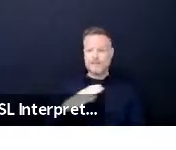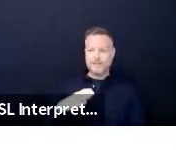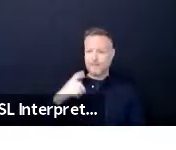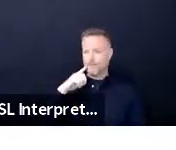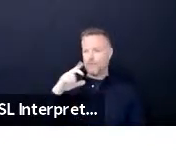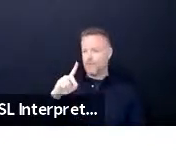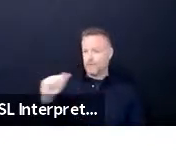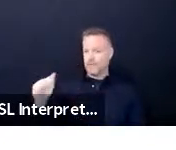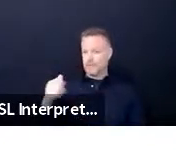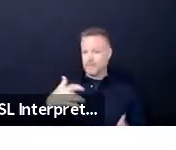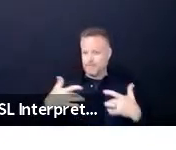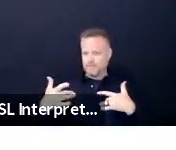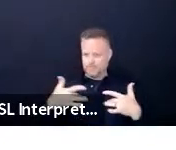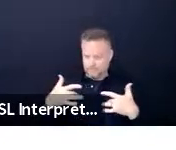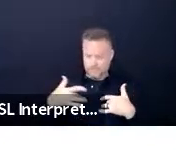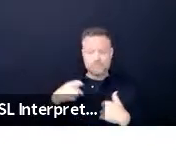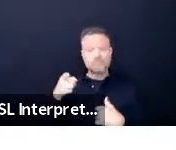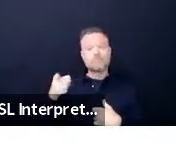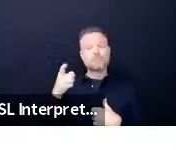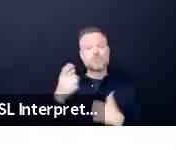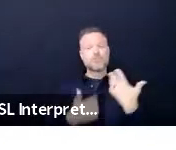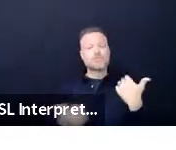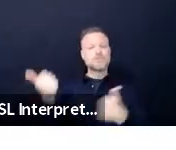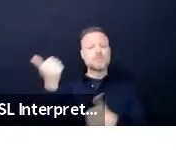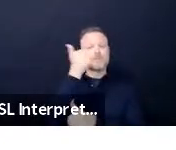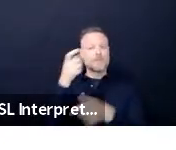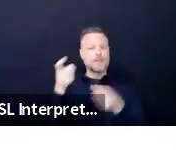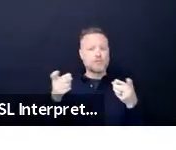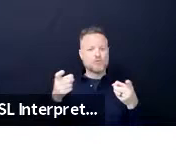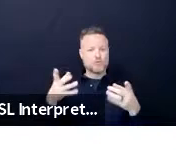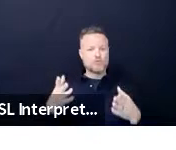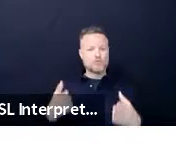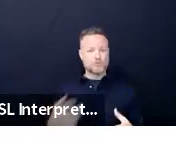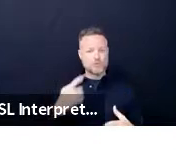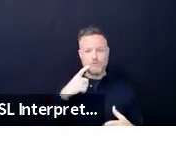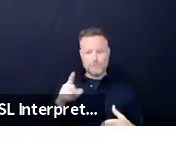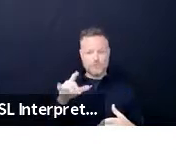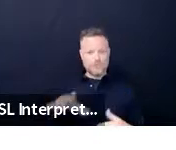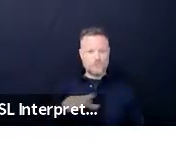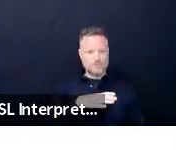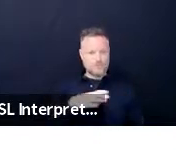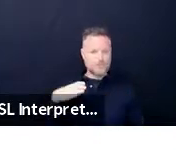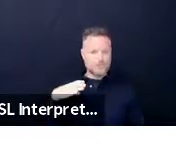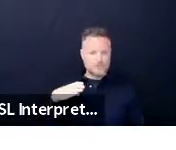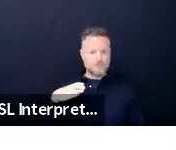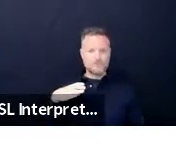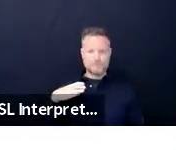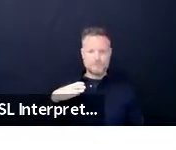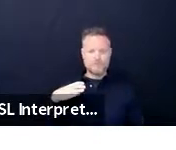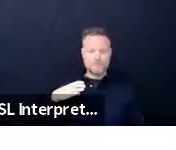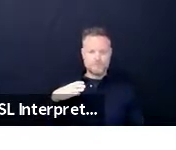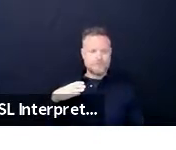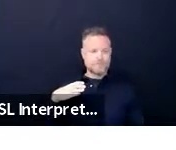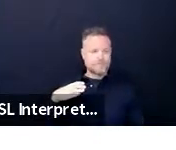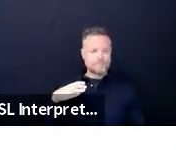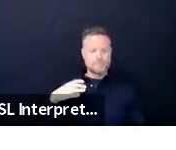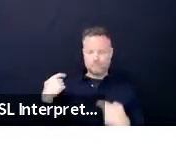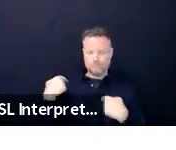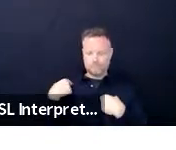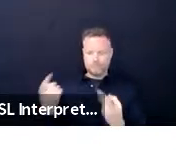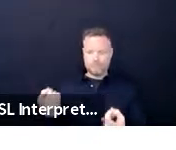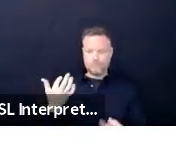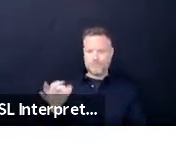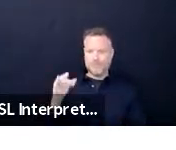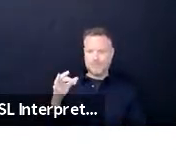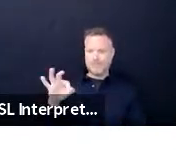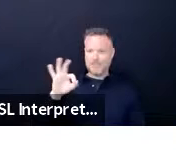Disability Concerns. Martha has been the Executive Director of the Commission, or KCDC, since